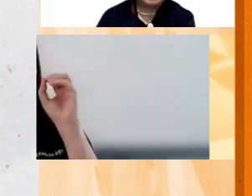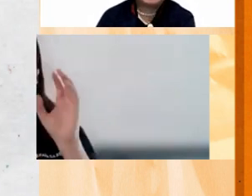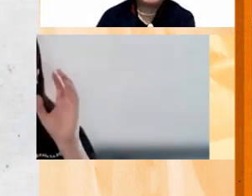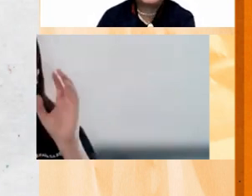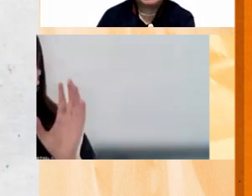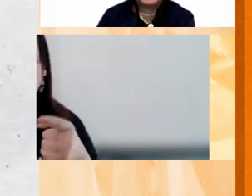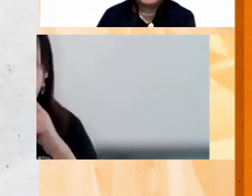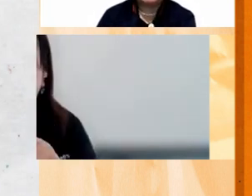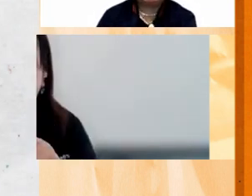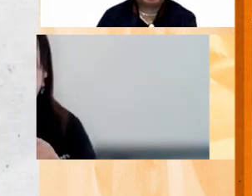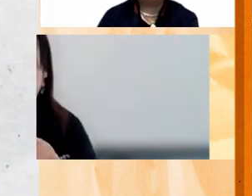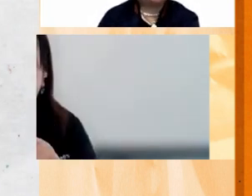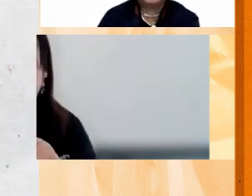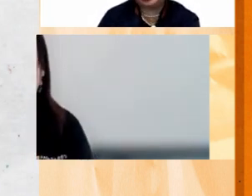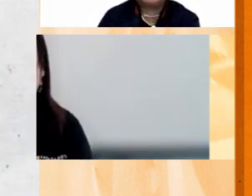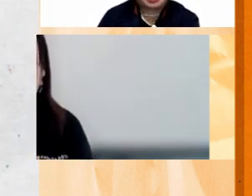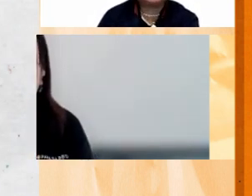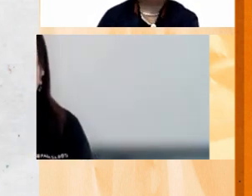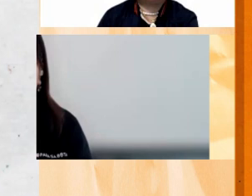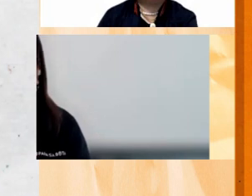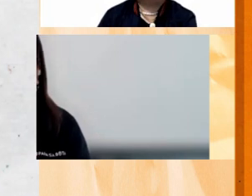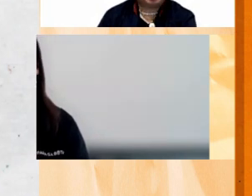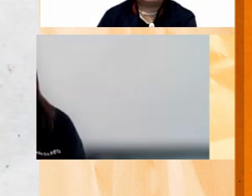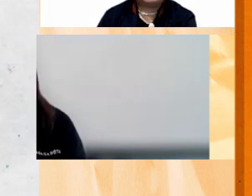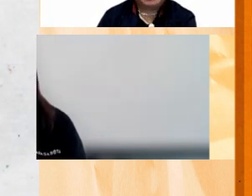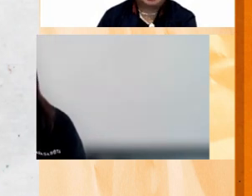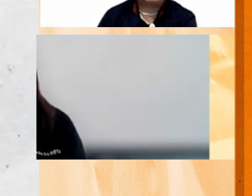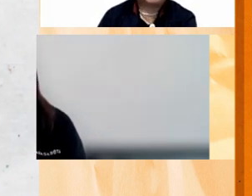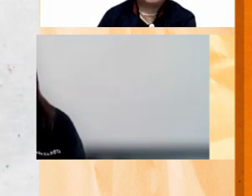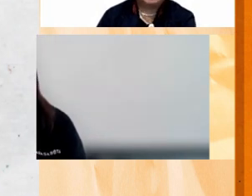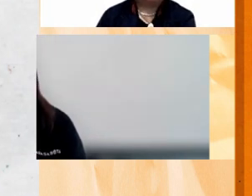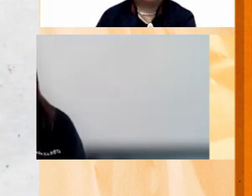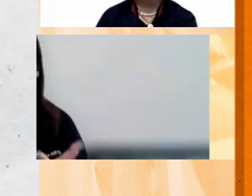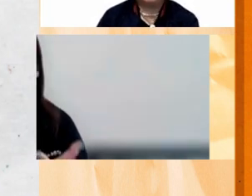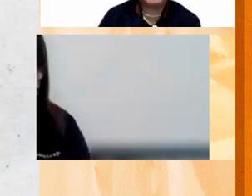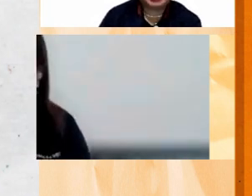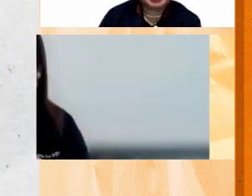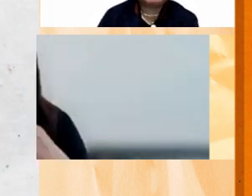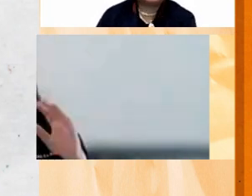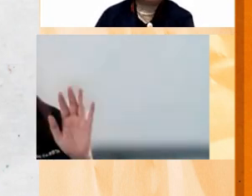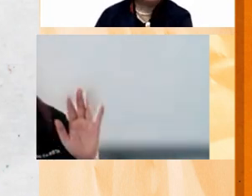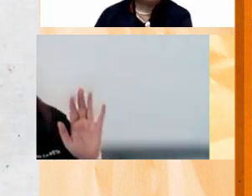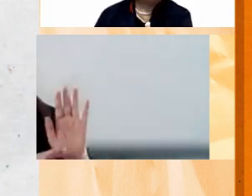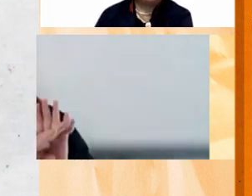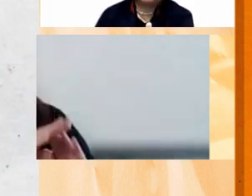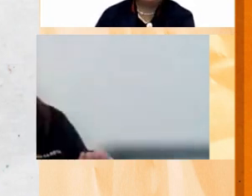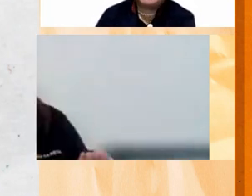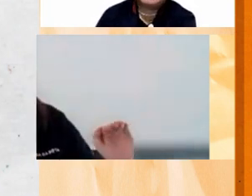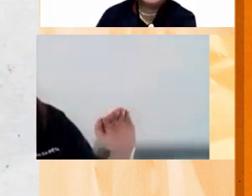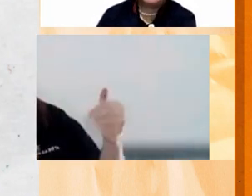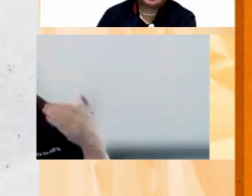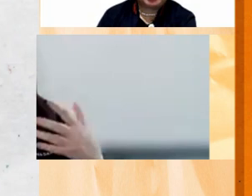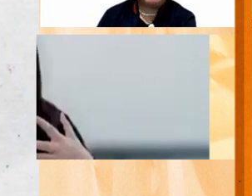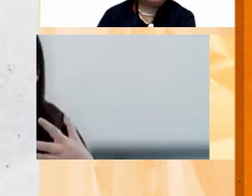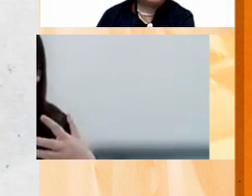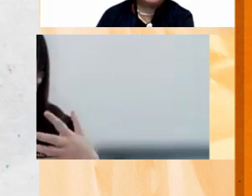word, stability. It supports all other aspects of human development, from friendships to their